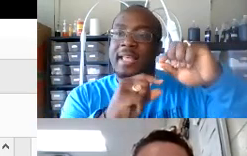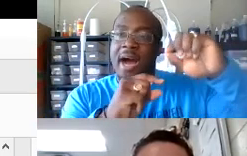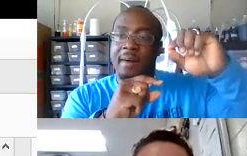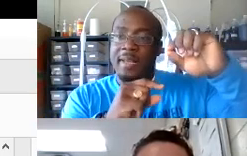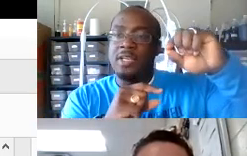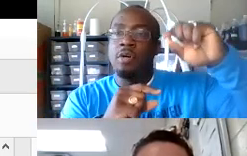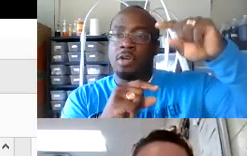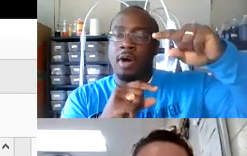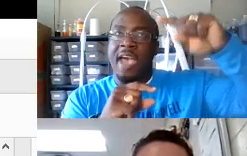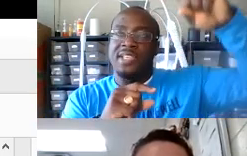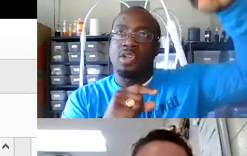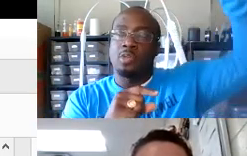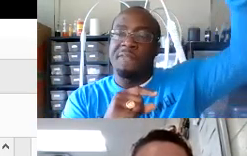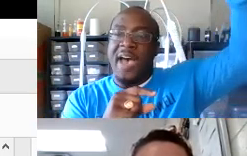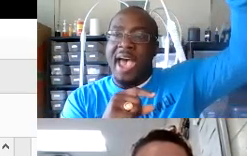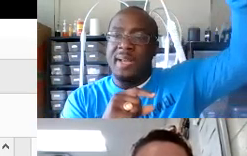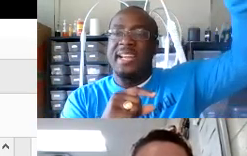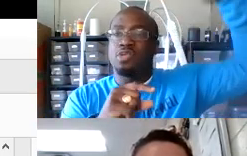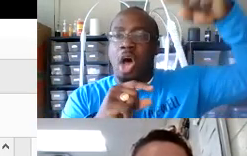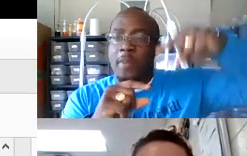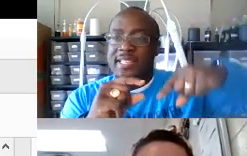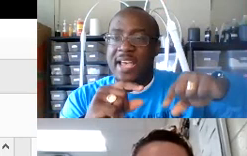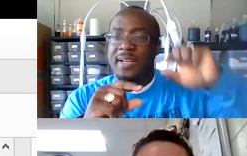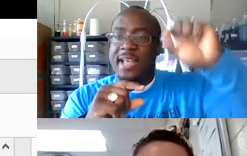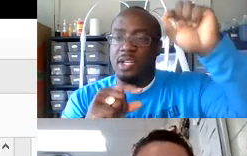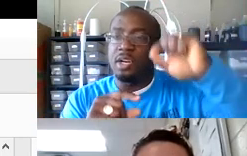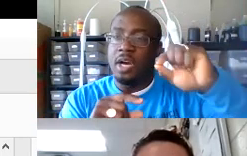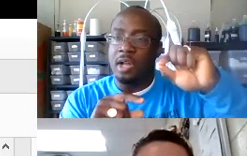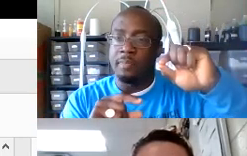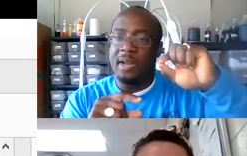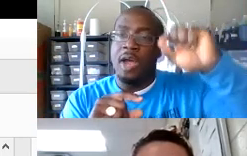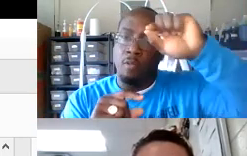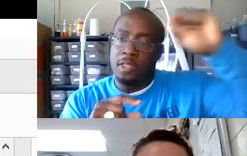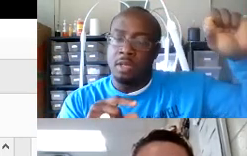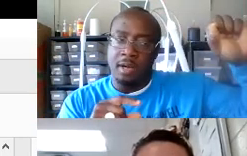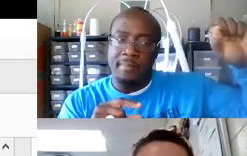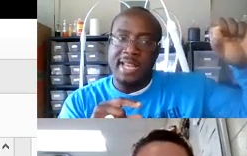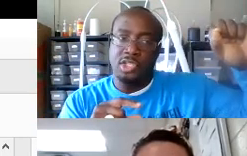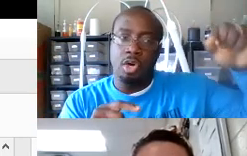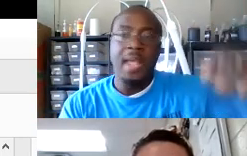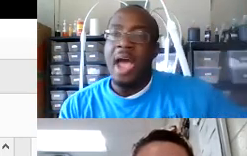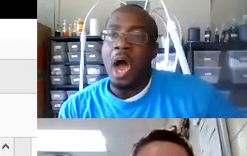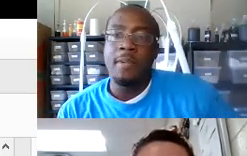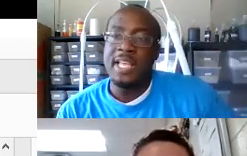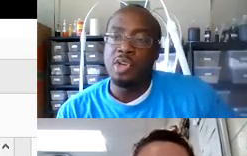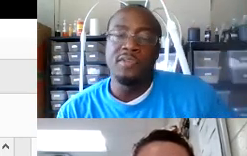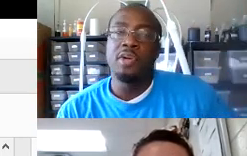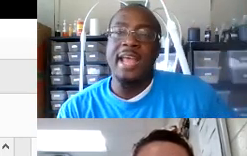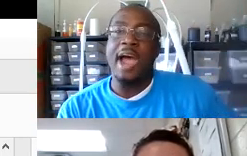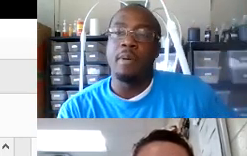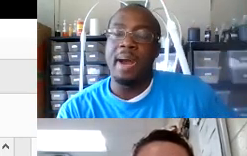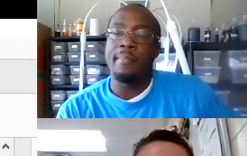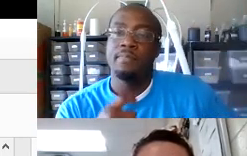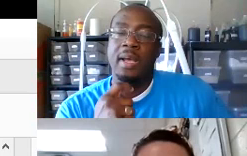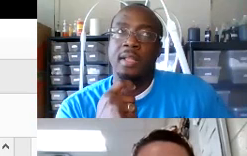garden, you'll have it starts with 5 and then goes all the way to 7. There's a little color meter and with the numbers next to it. I always tell you, if